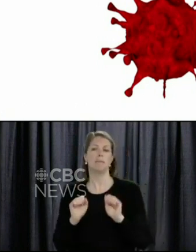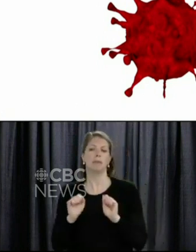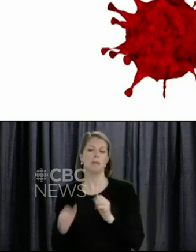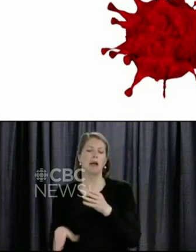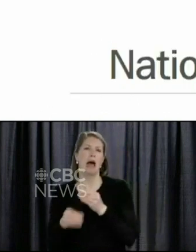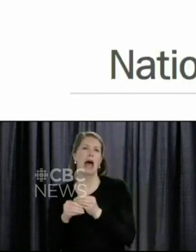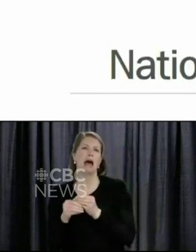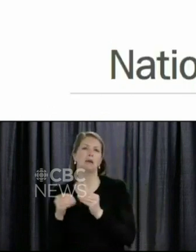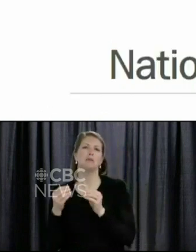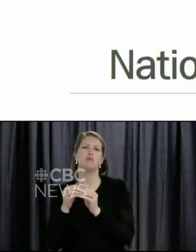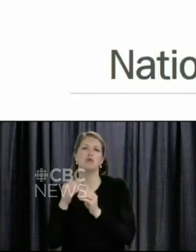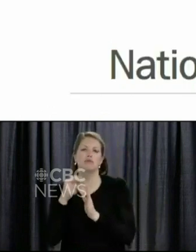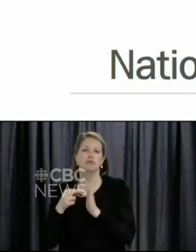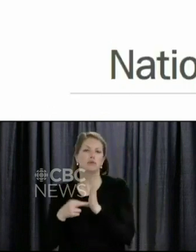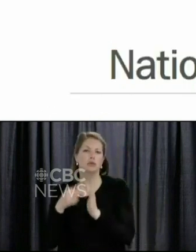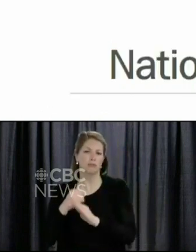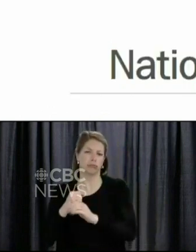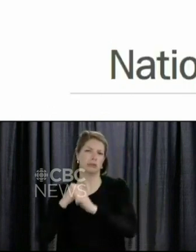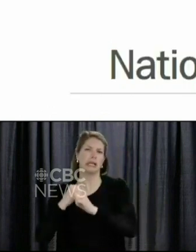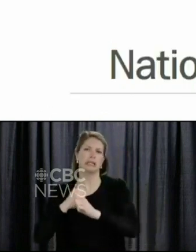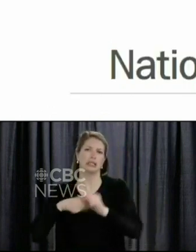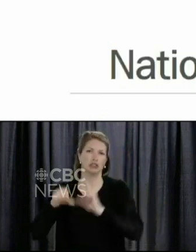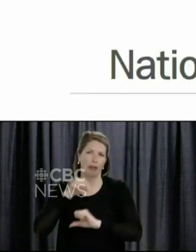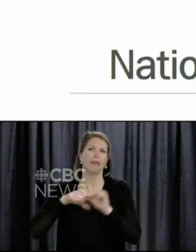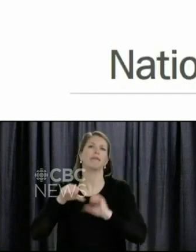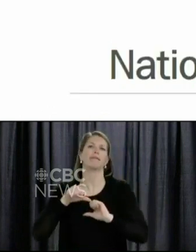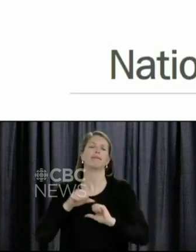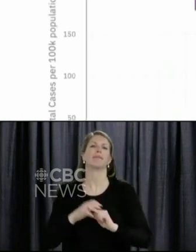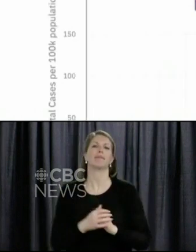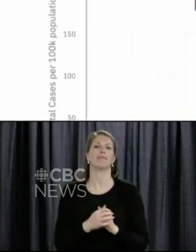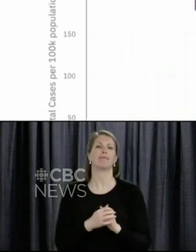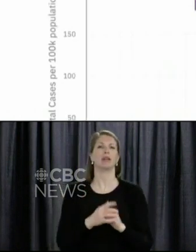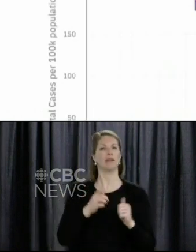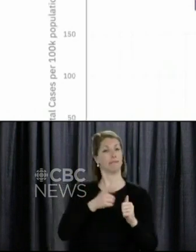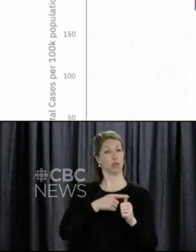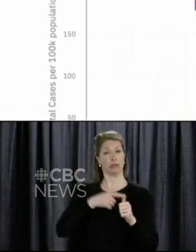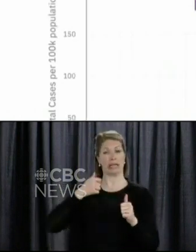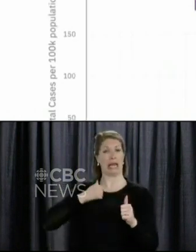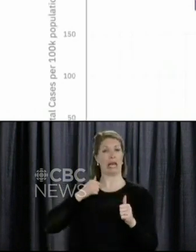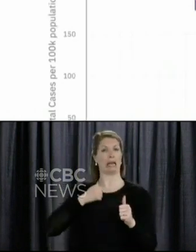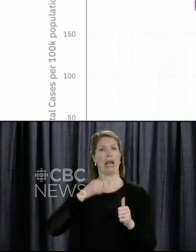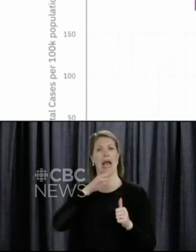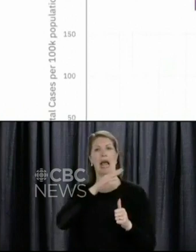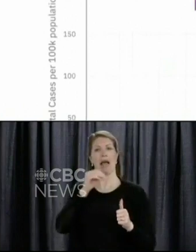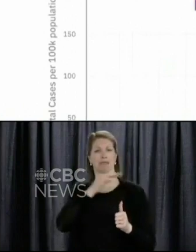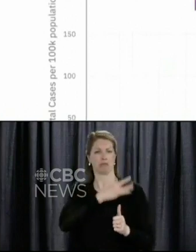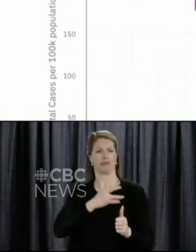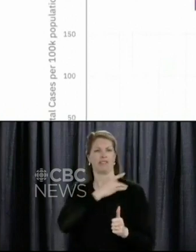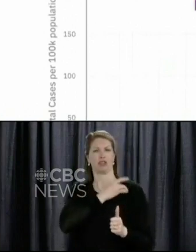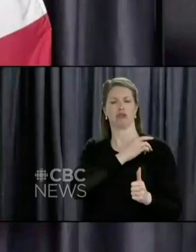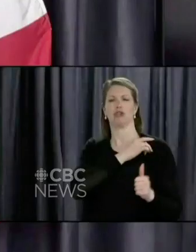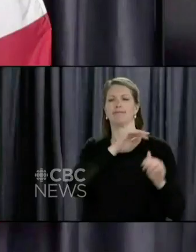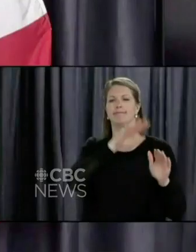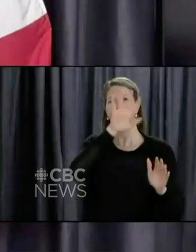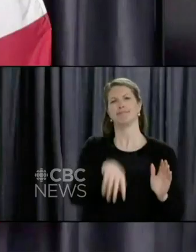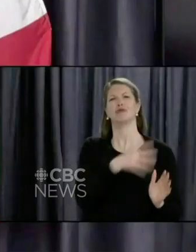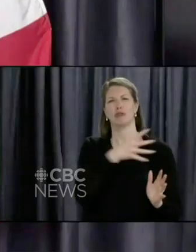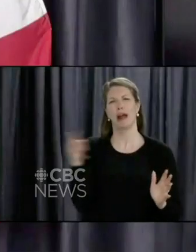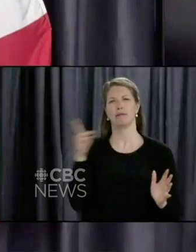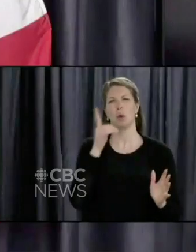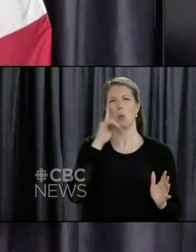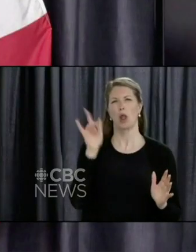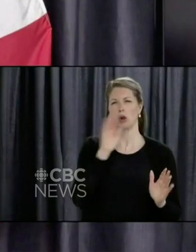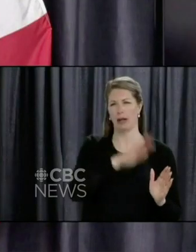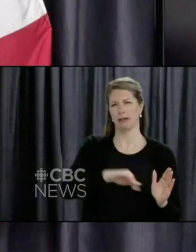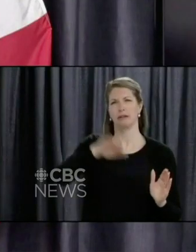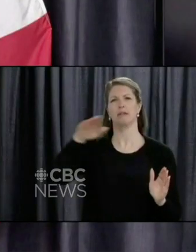province. So in terms of national and provincial trends, so I actually started with this particular